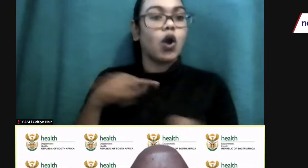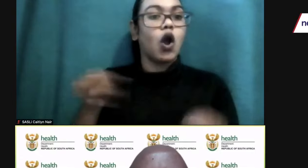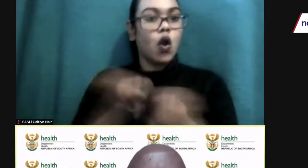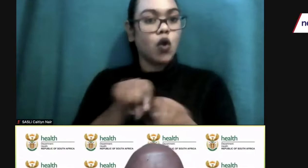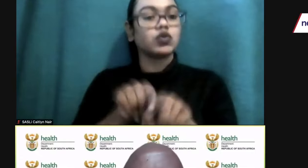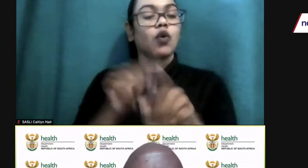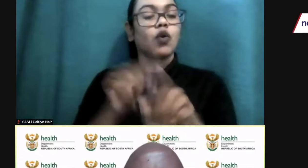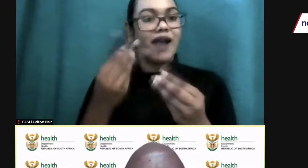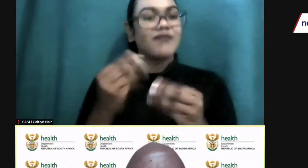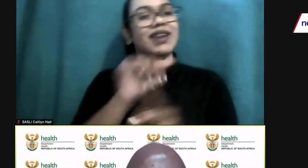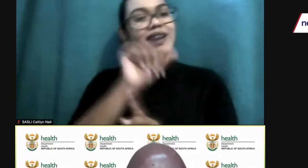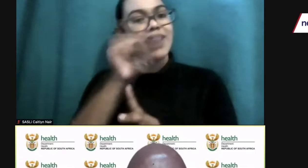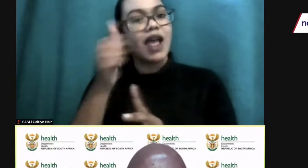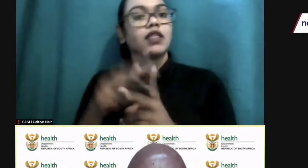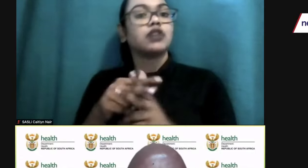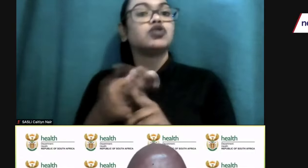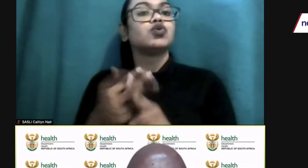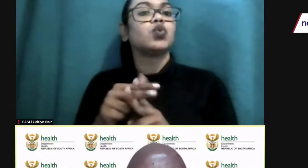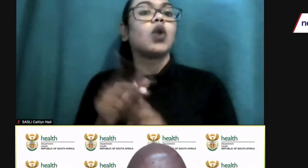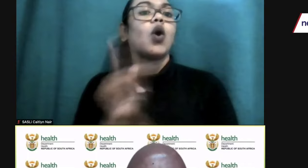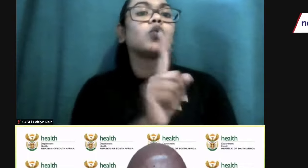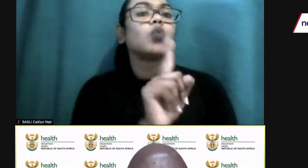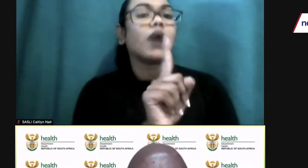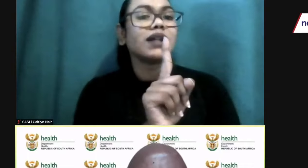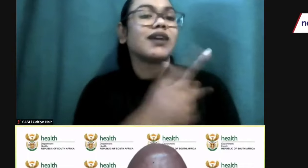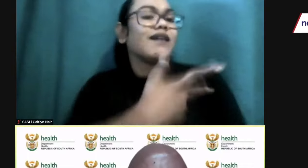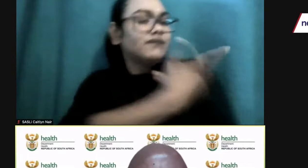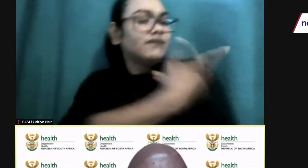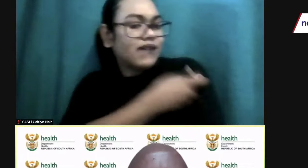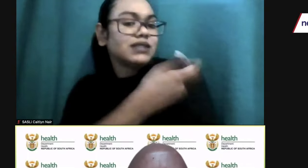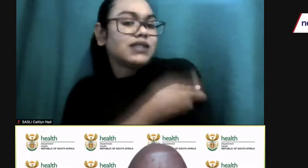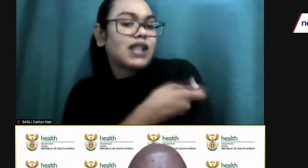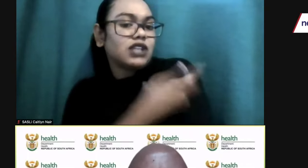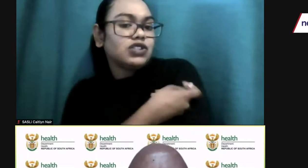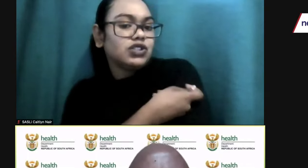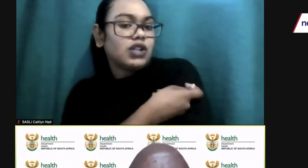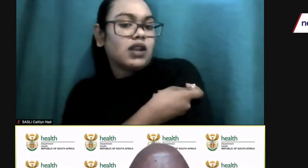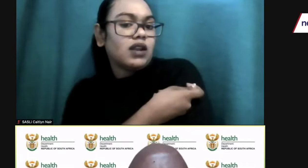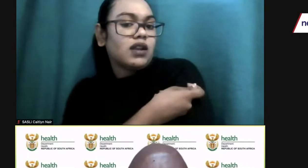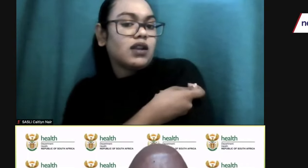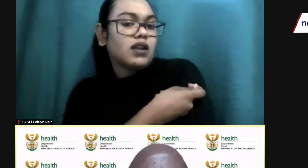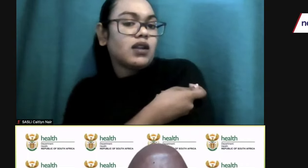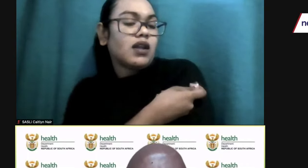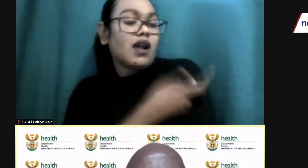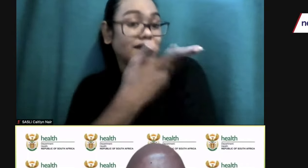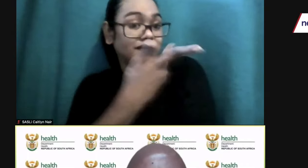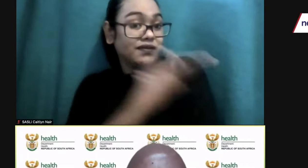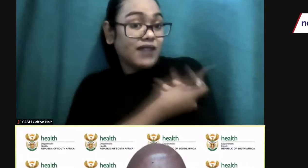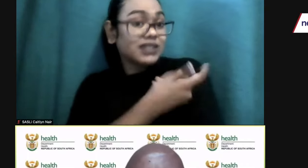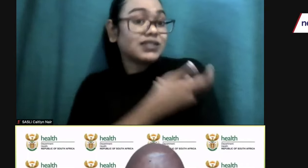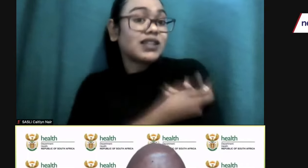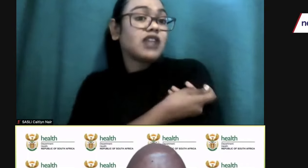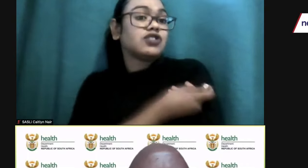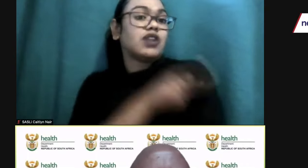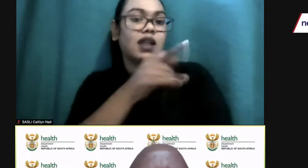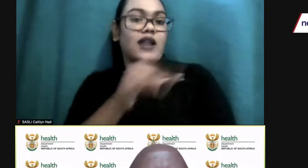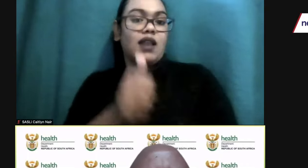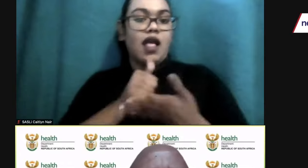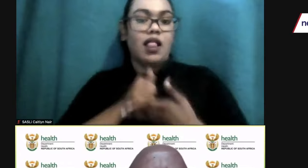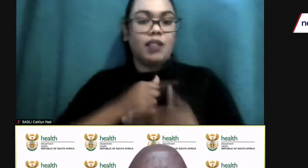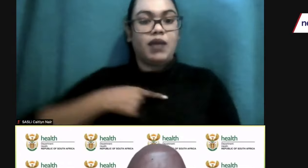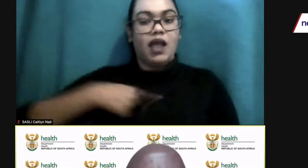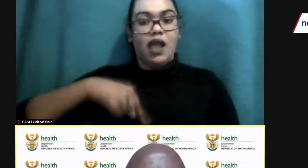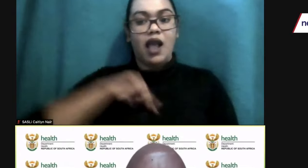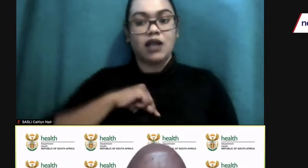tool, which is the vaccination, which will help us to avert serious illness, including many of us ending